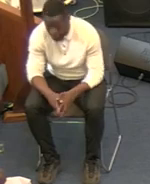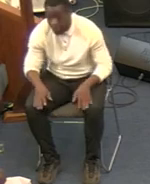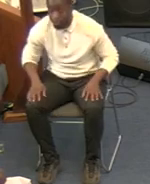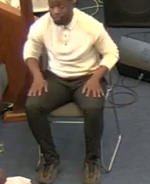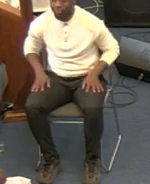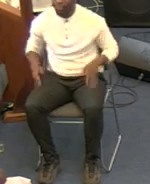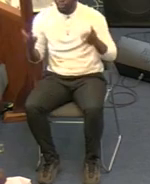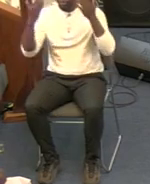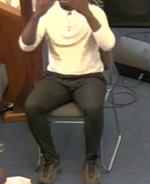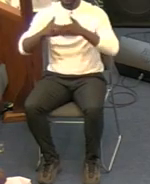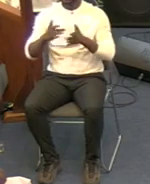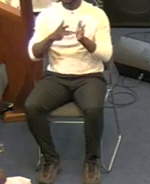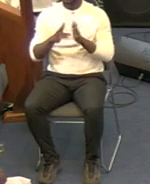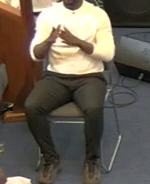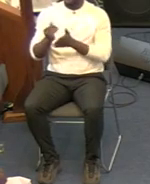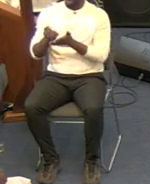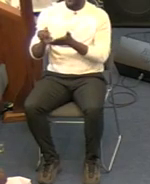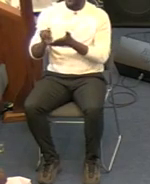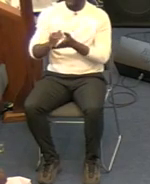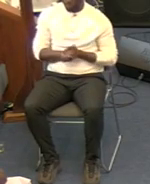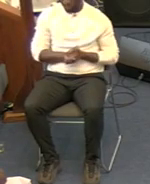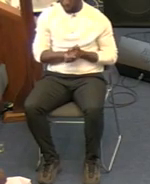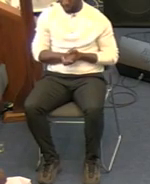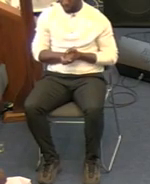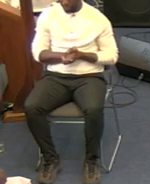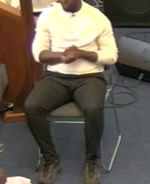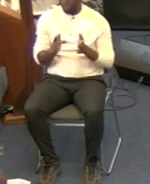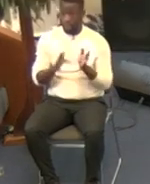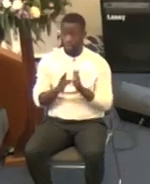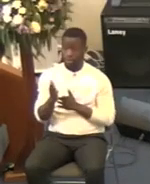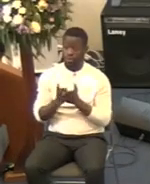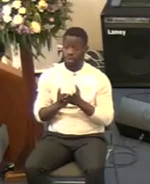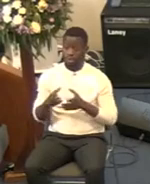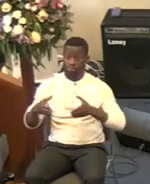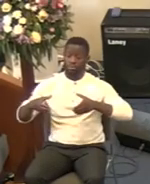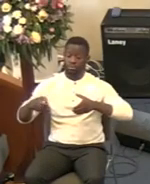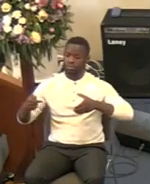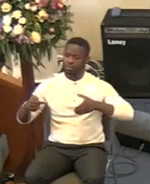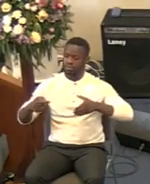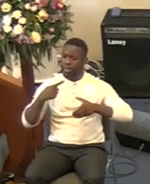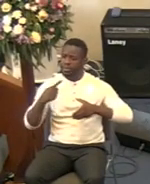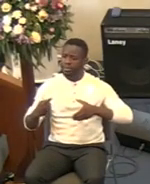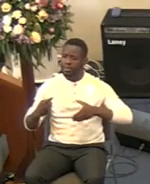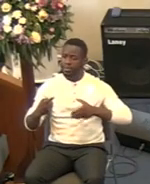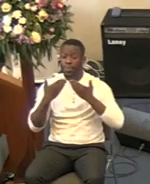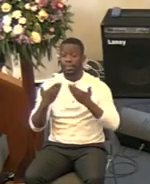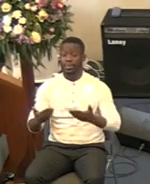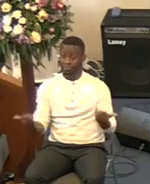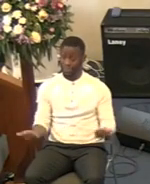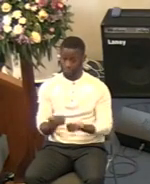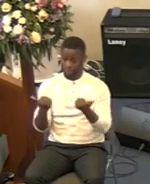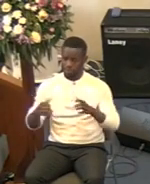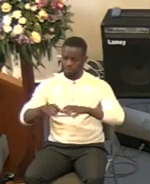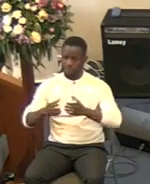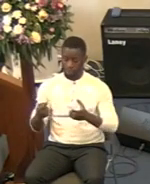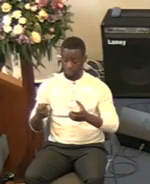And so on the night on which he was betrayed, Jesus took bread. And when he had given thanks, he broke it